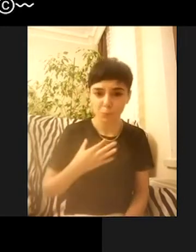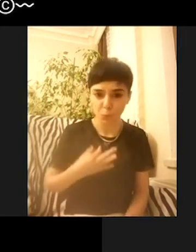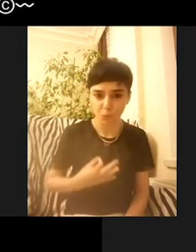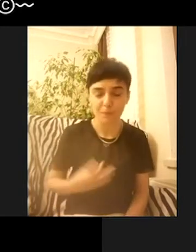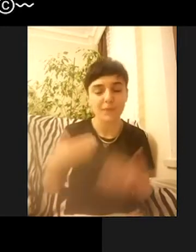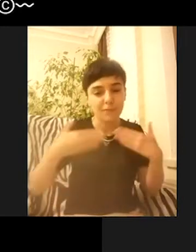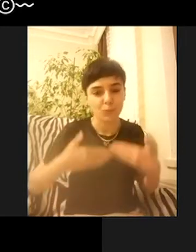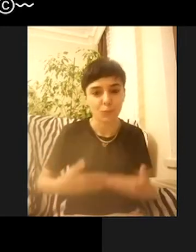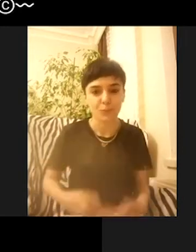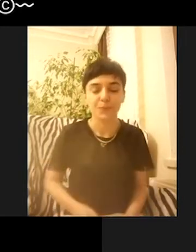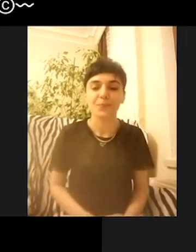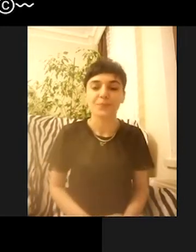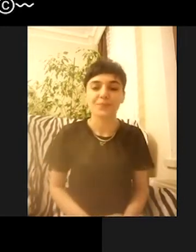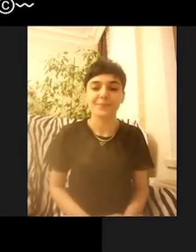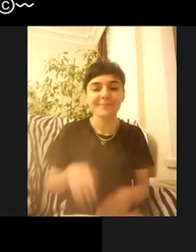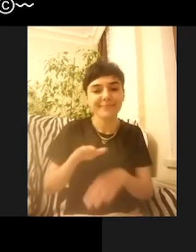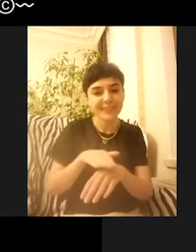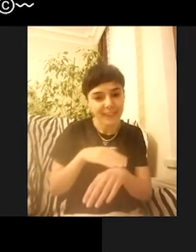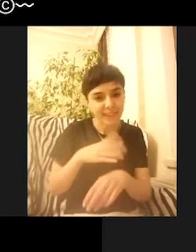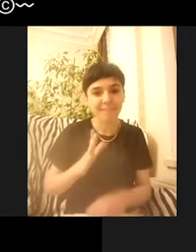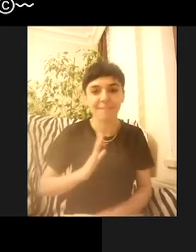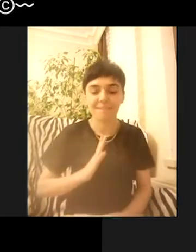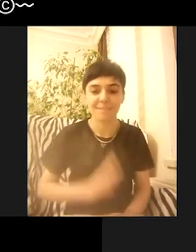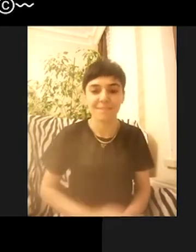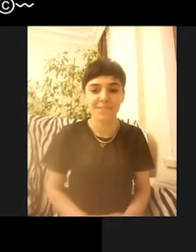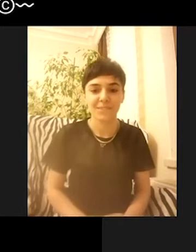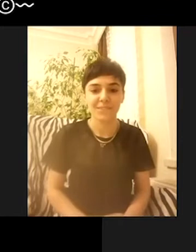that may appear in the video.